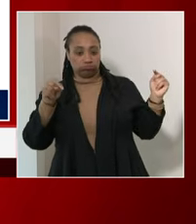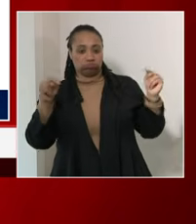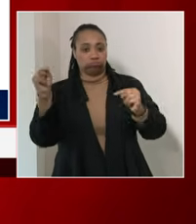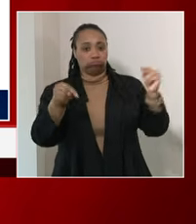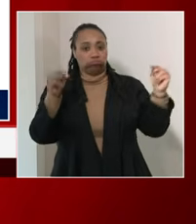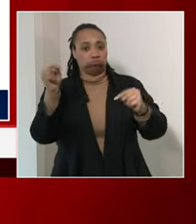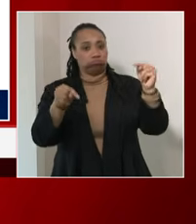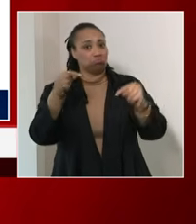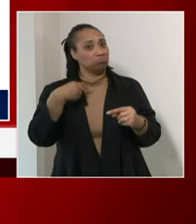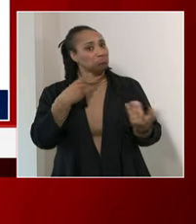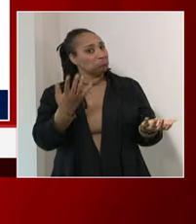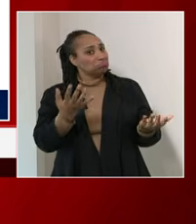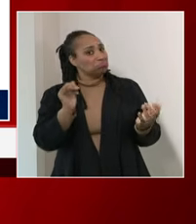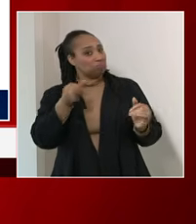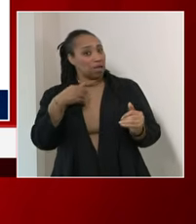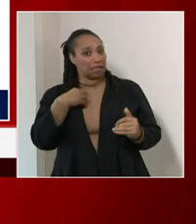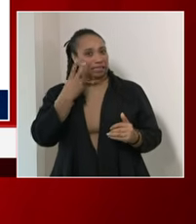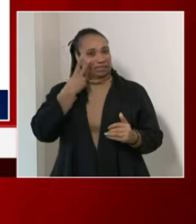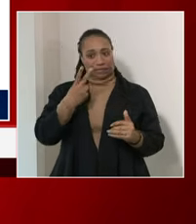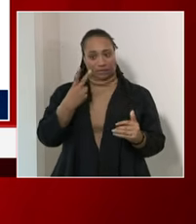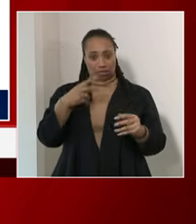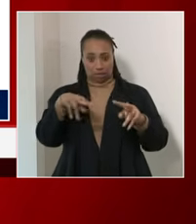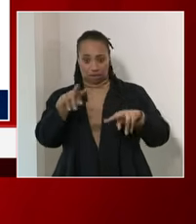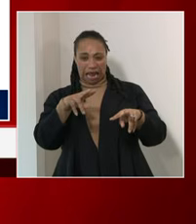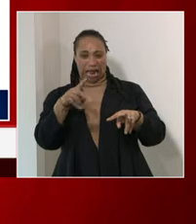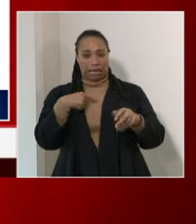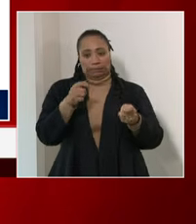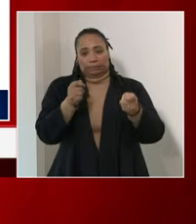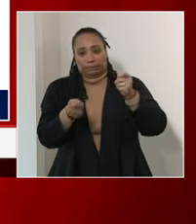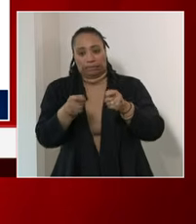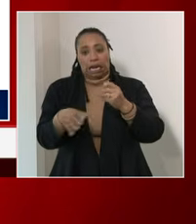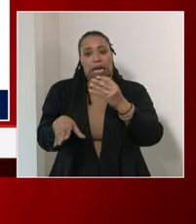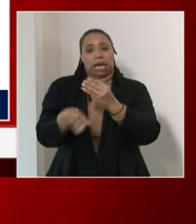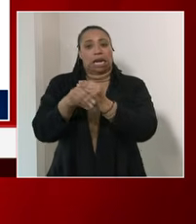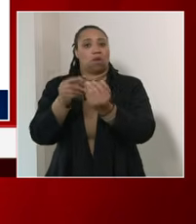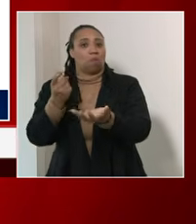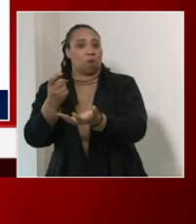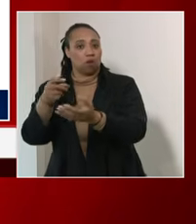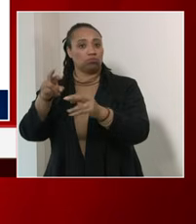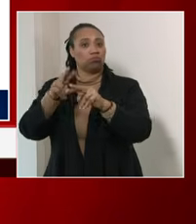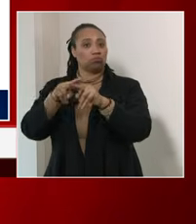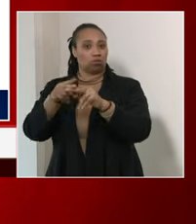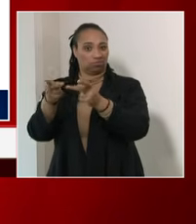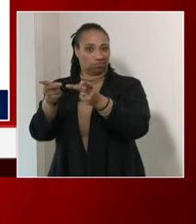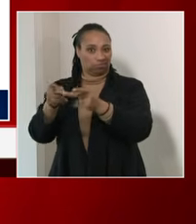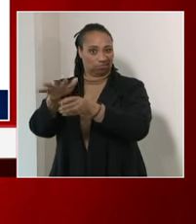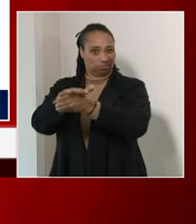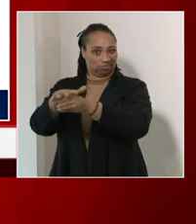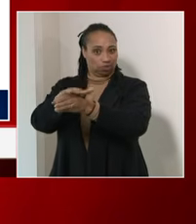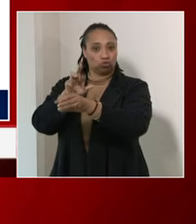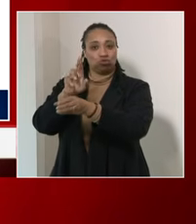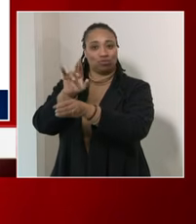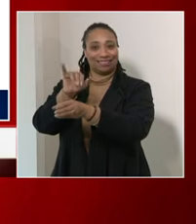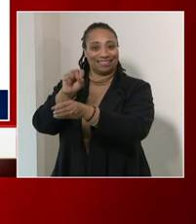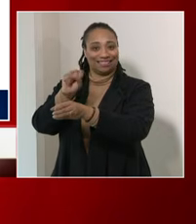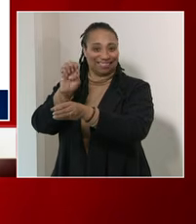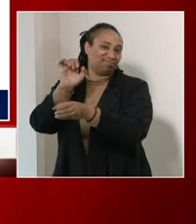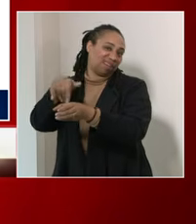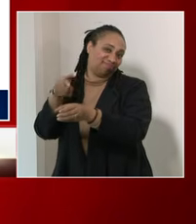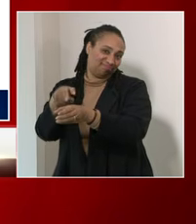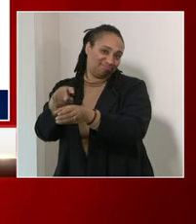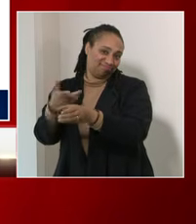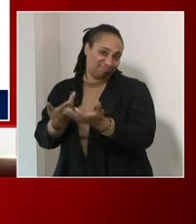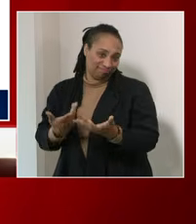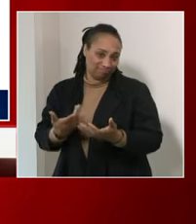to thank all of our teams. I think Director Freeman and the new Soul of the City bid were our lead volunteers for